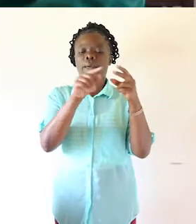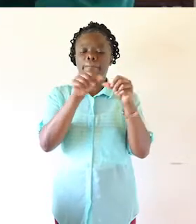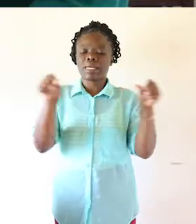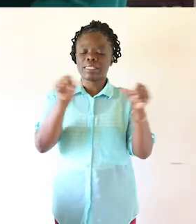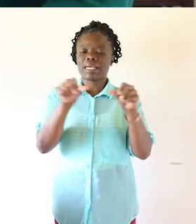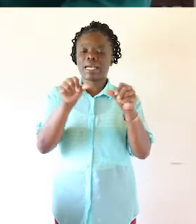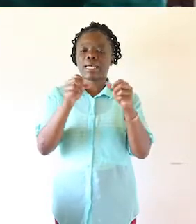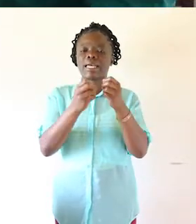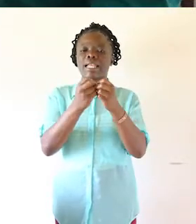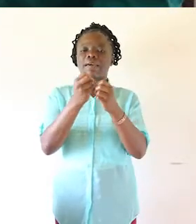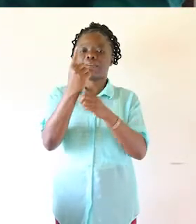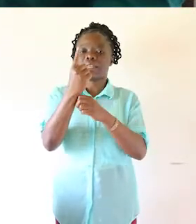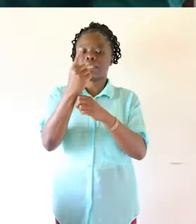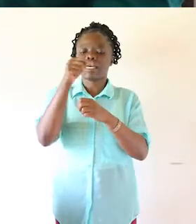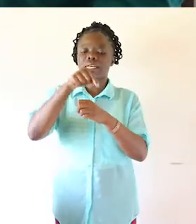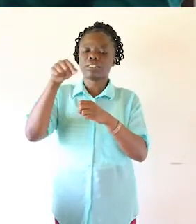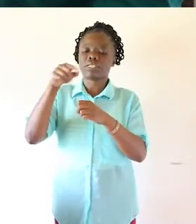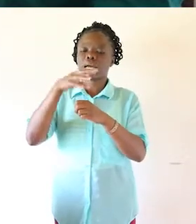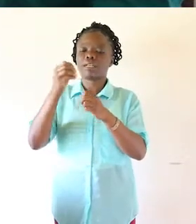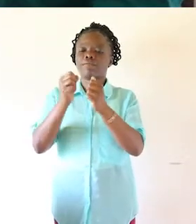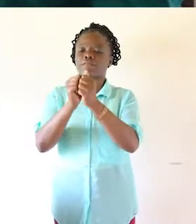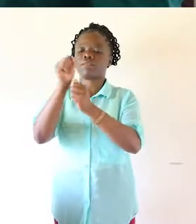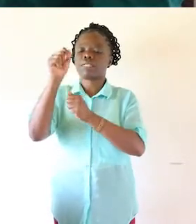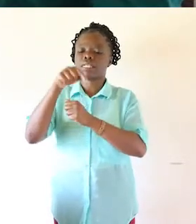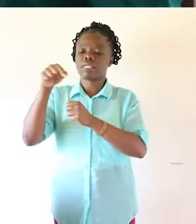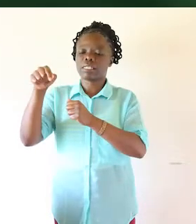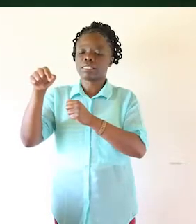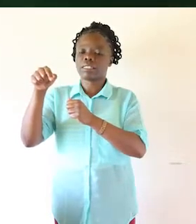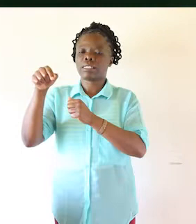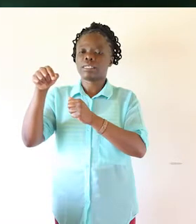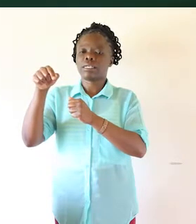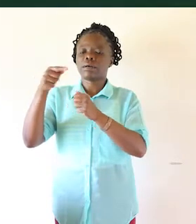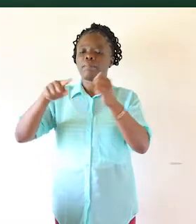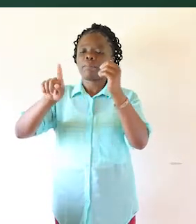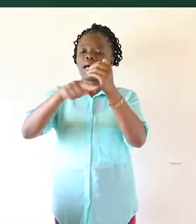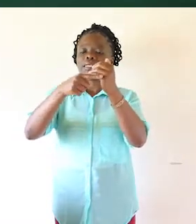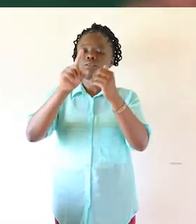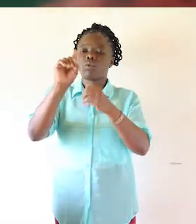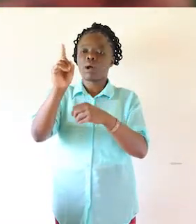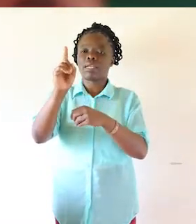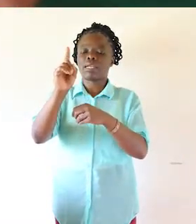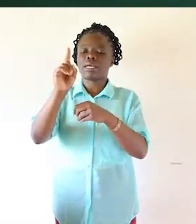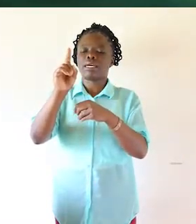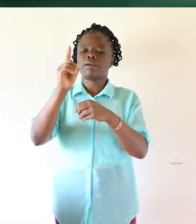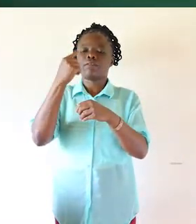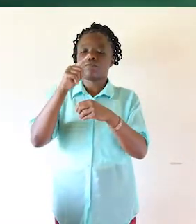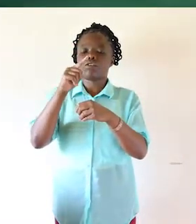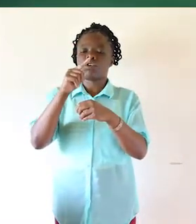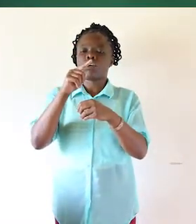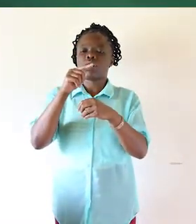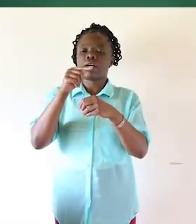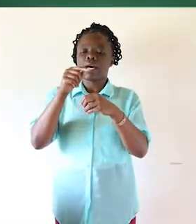Measure 11-inch width and 15-inch for the flap plus 1 inch for seam